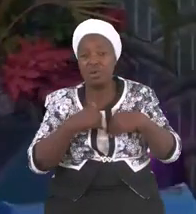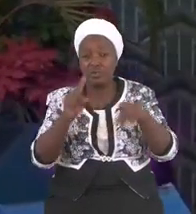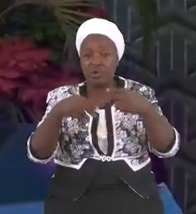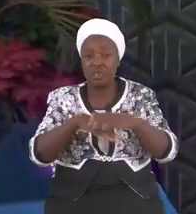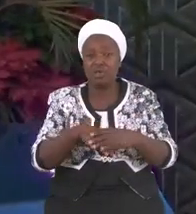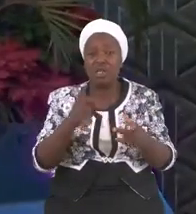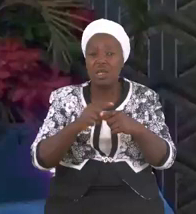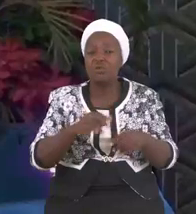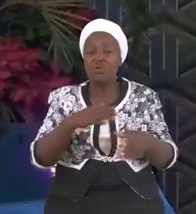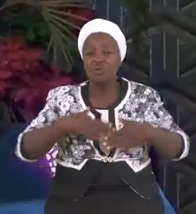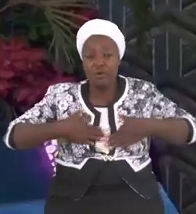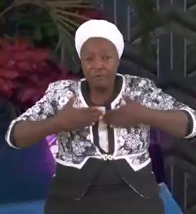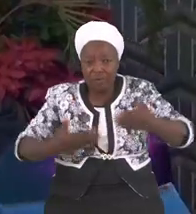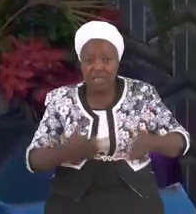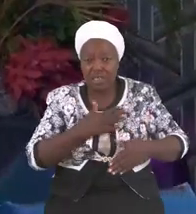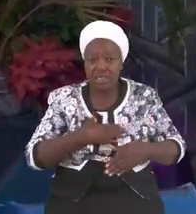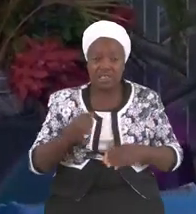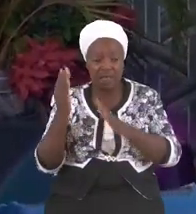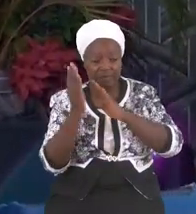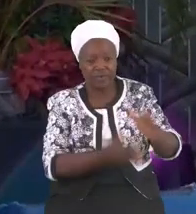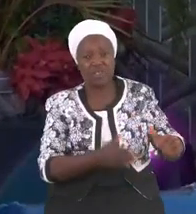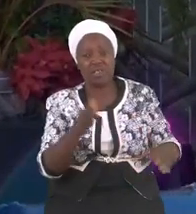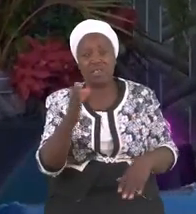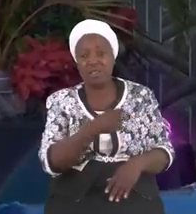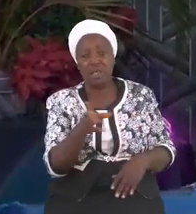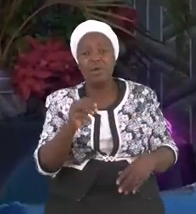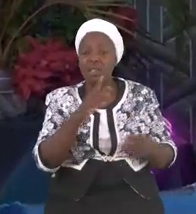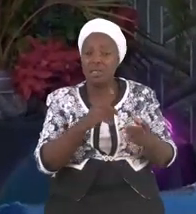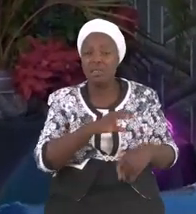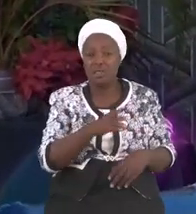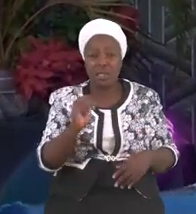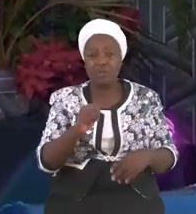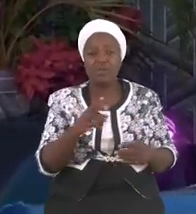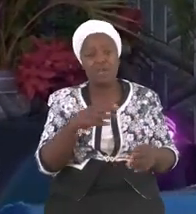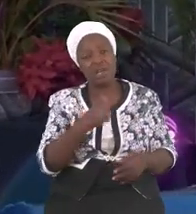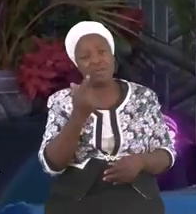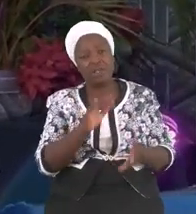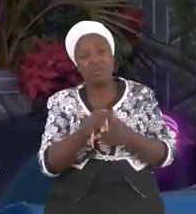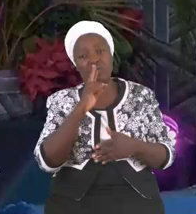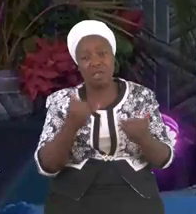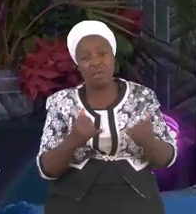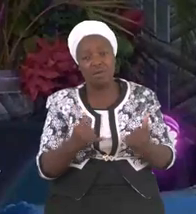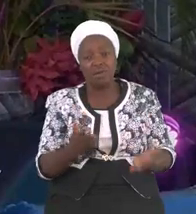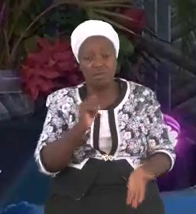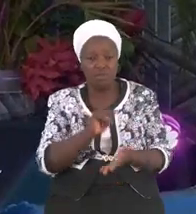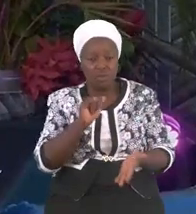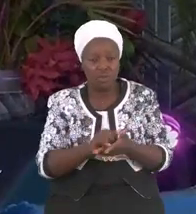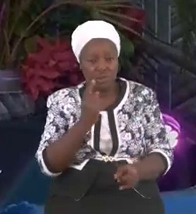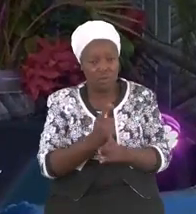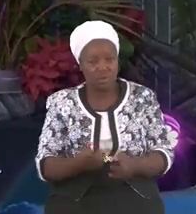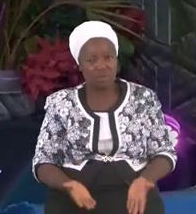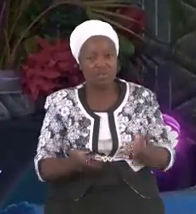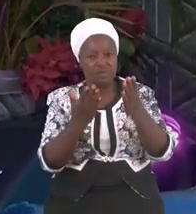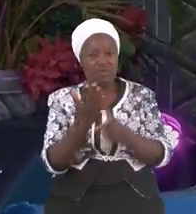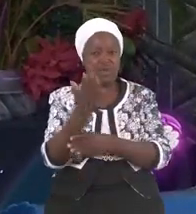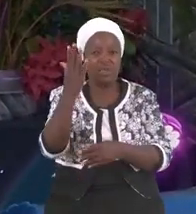and you forsake them, wherever you are, raise up your hand. Salvation is available for you now. God bless